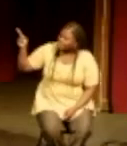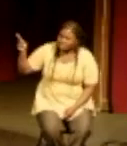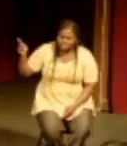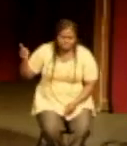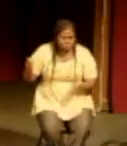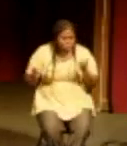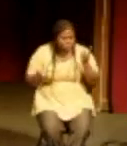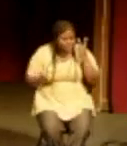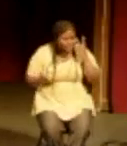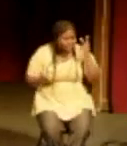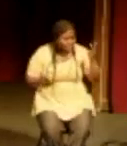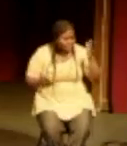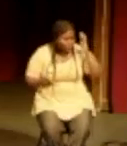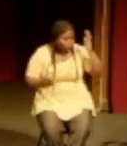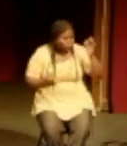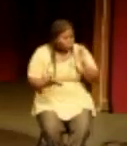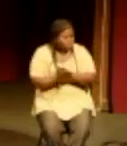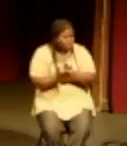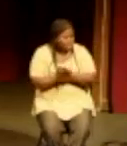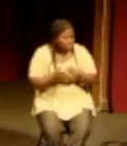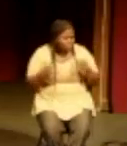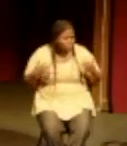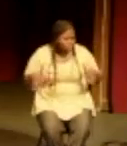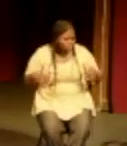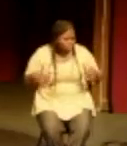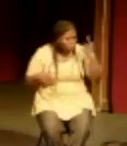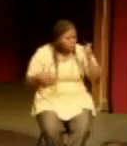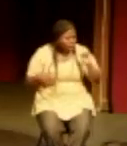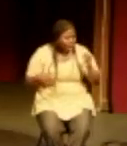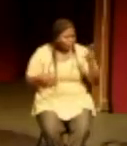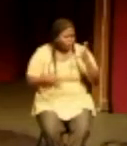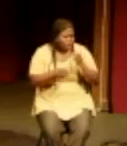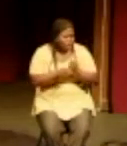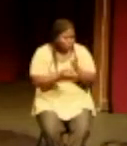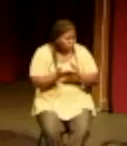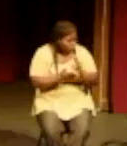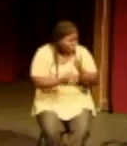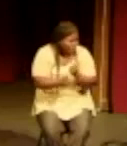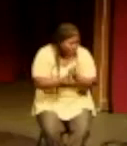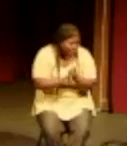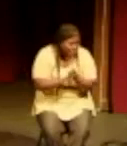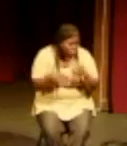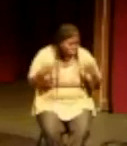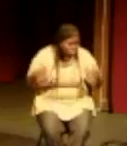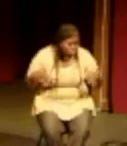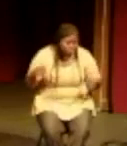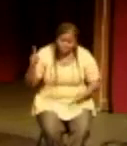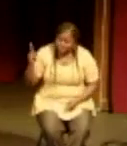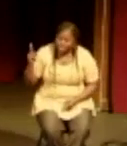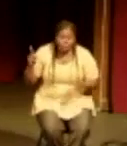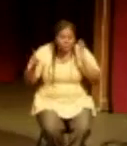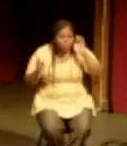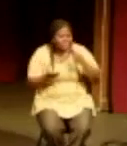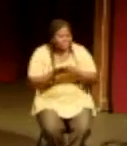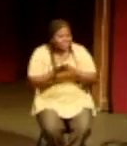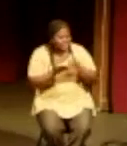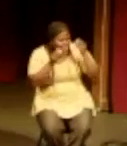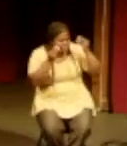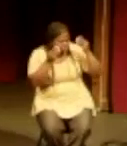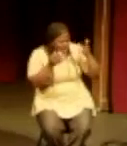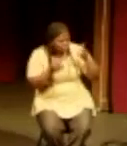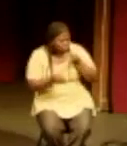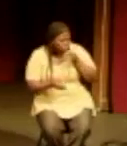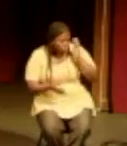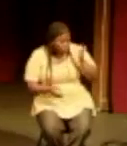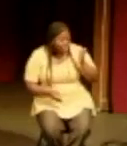does look like a mini four-year university, which is the point here. As we'll get into the data a little bit, we've got a bit of a failure to